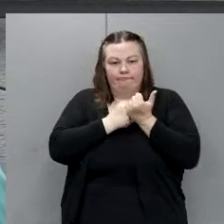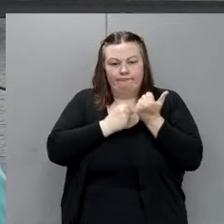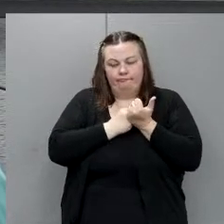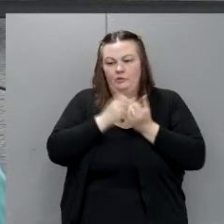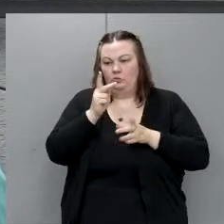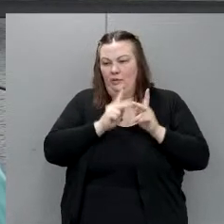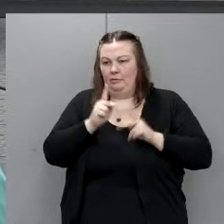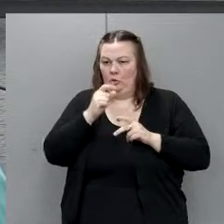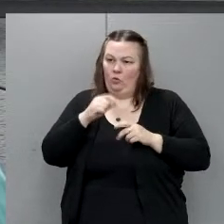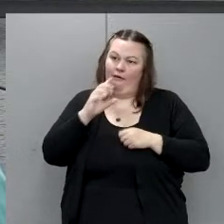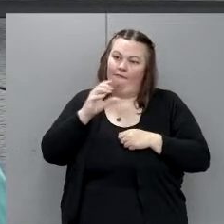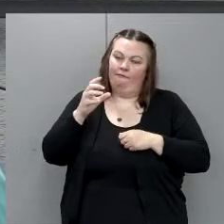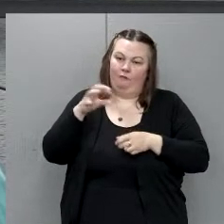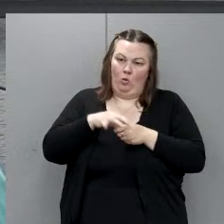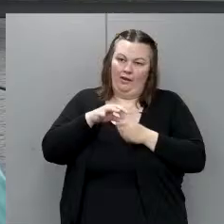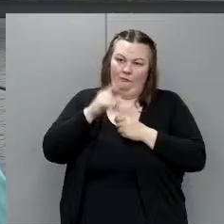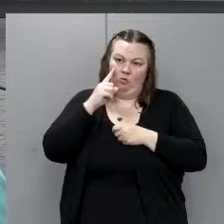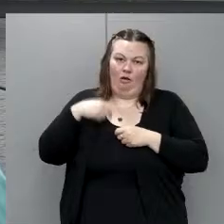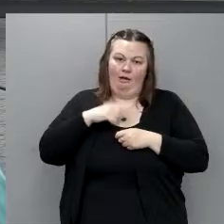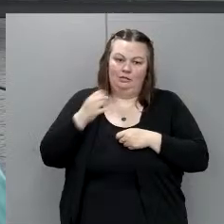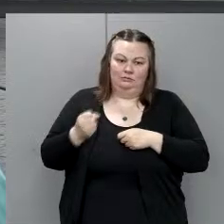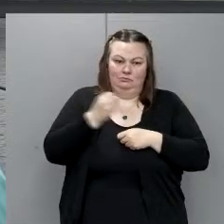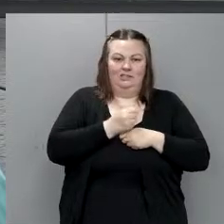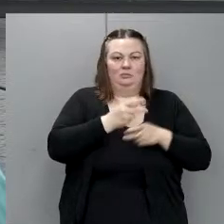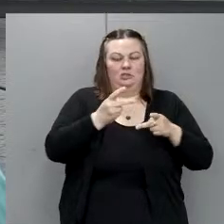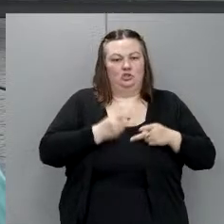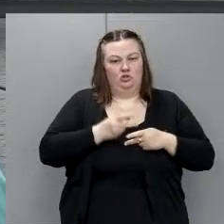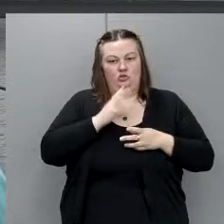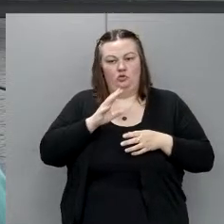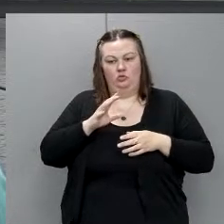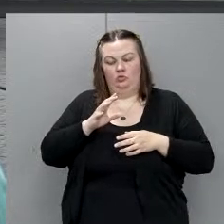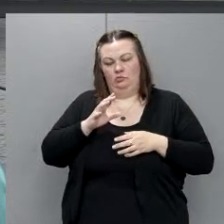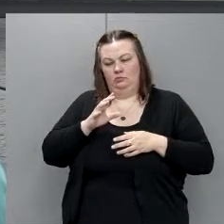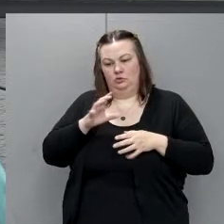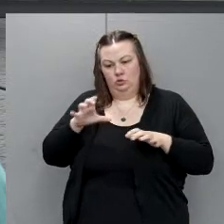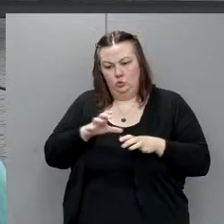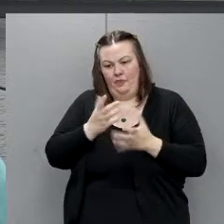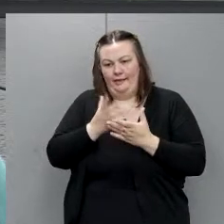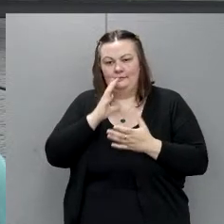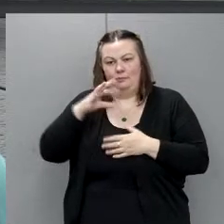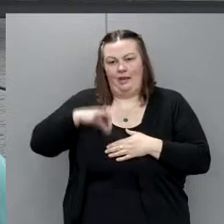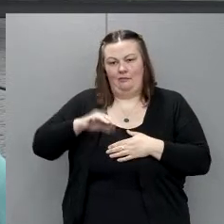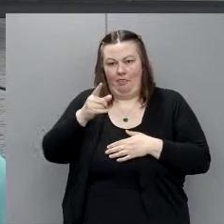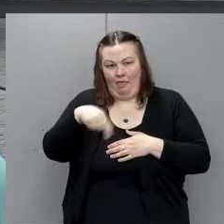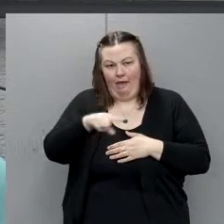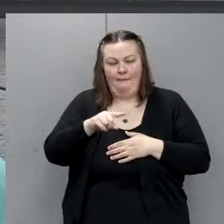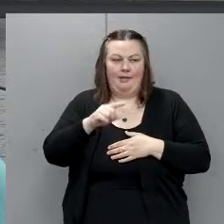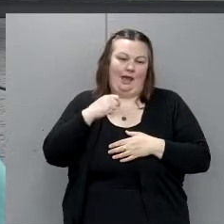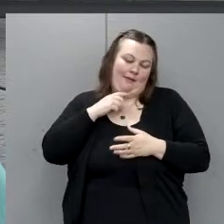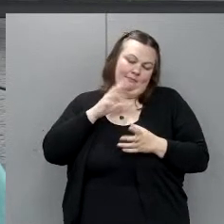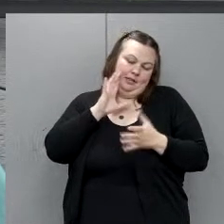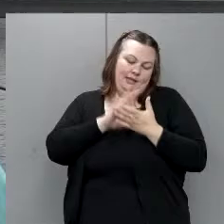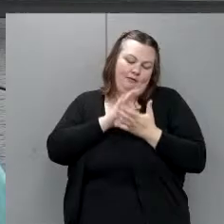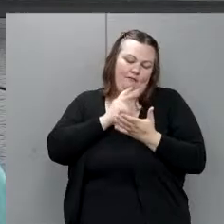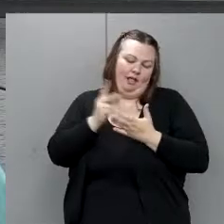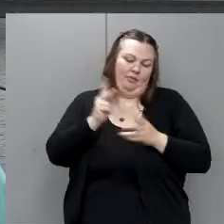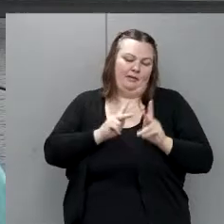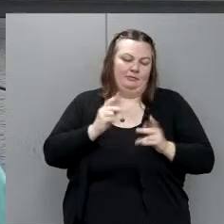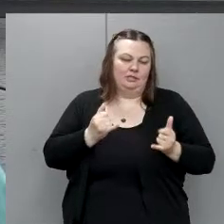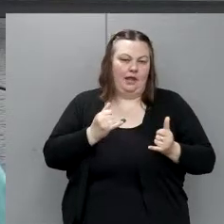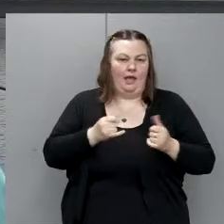into these positions, to be their voice and to do things that are in their best interest. And I just believe we failed the people today.